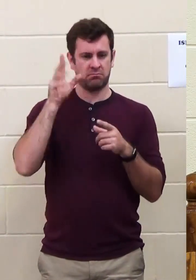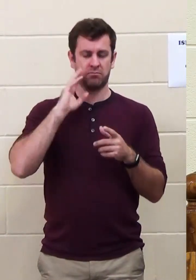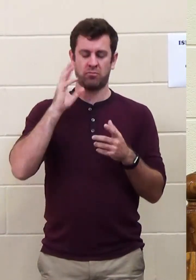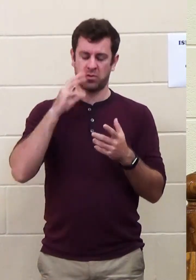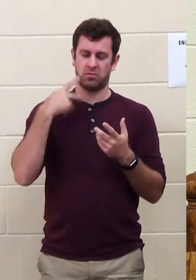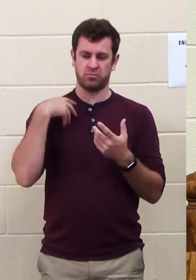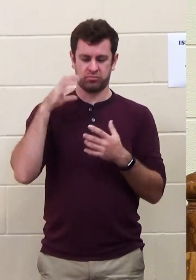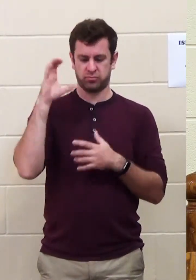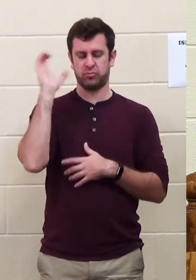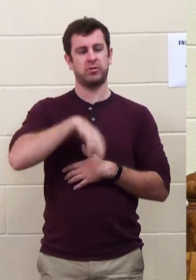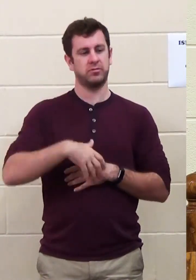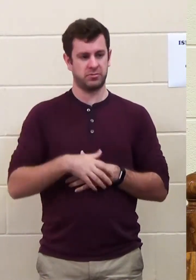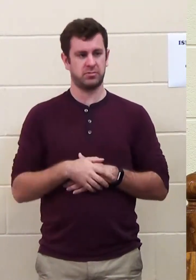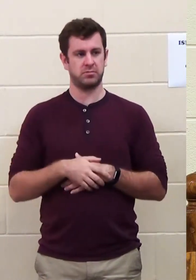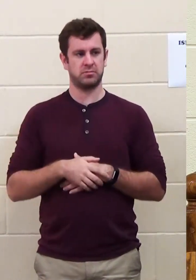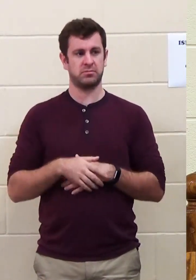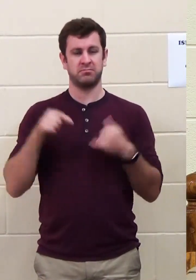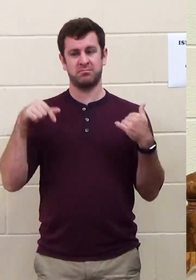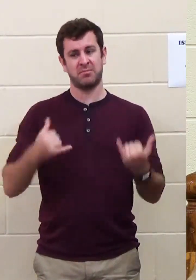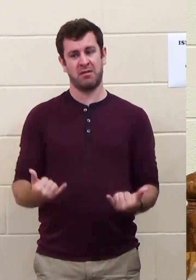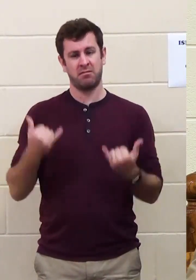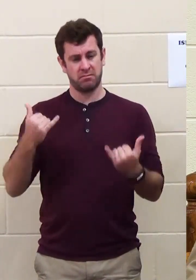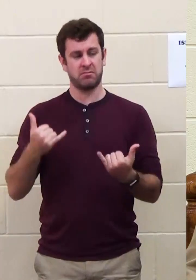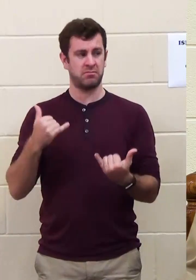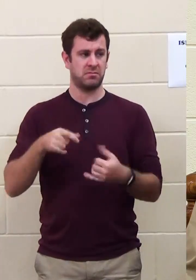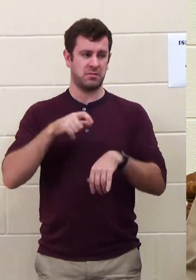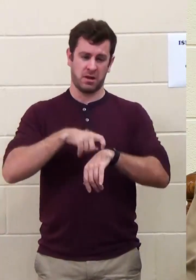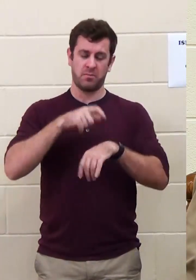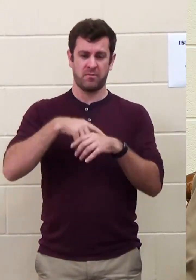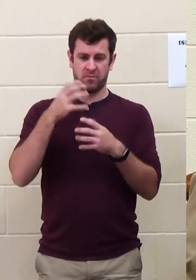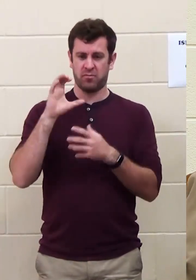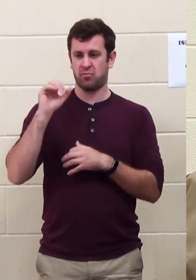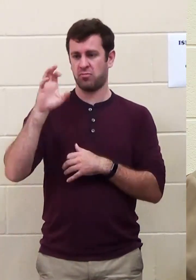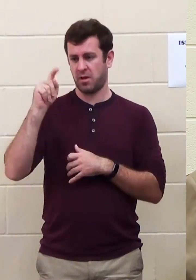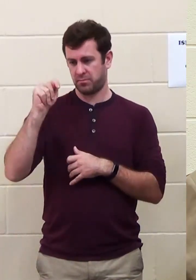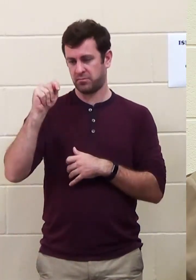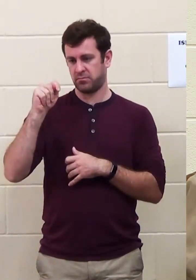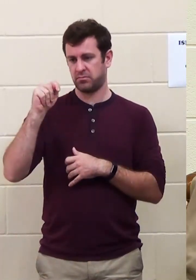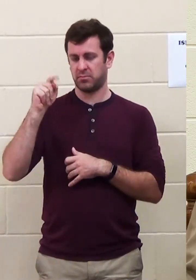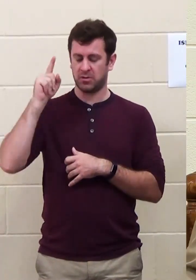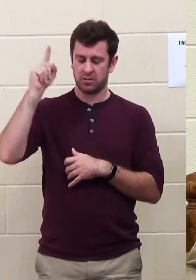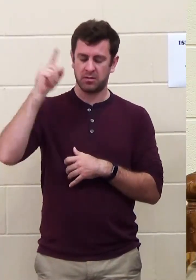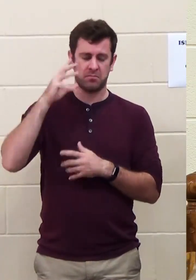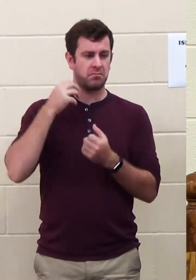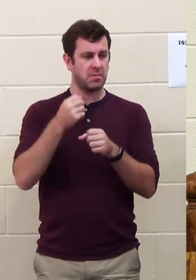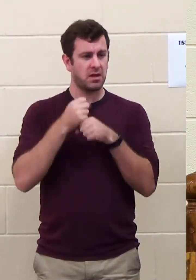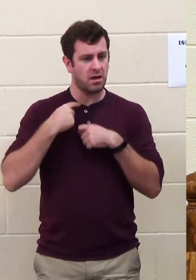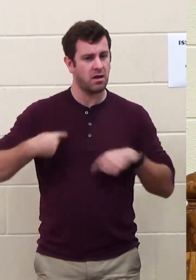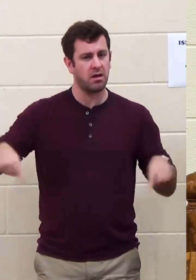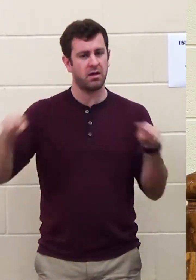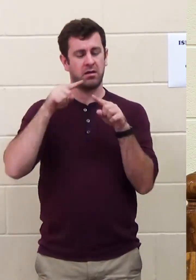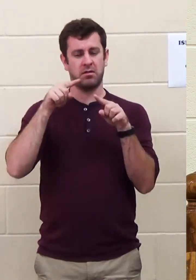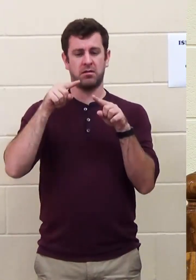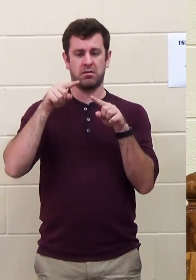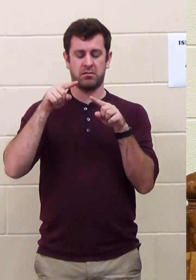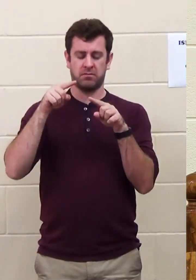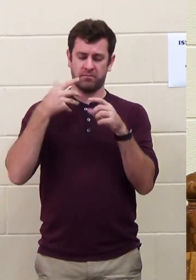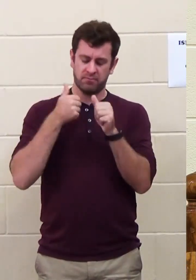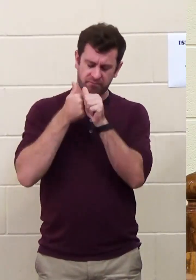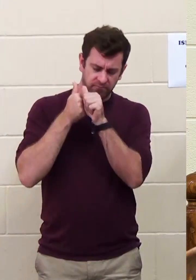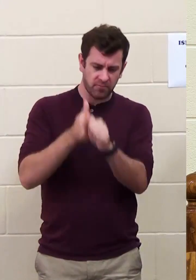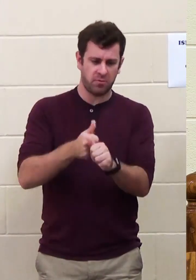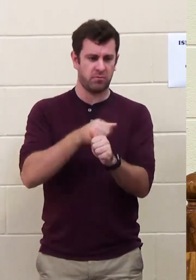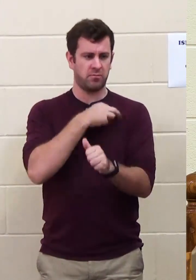in a time of corruption. May Allah make us of the ghuraba. May Allah make our children of the ghuraba who